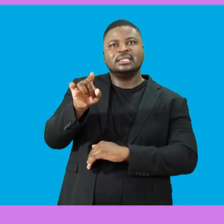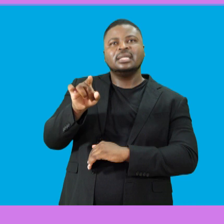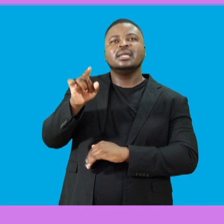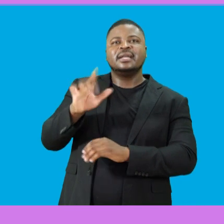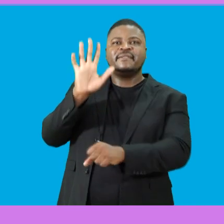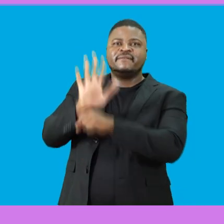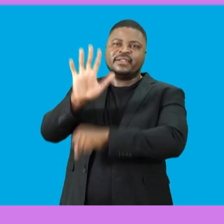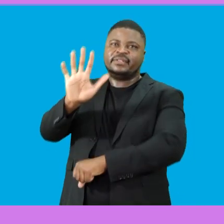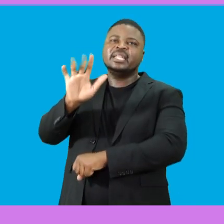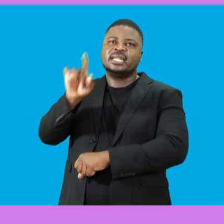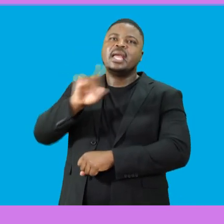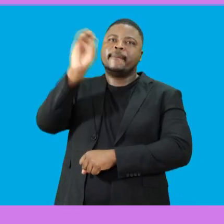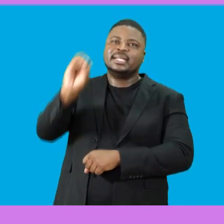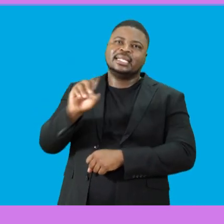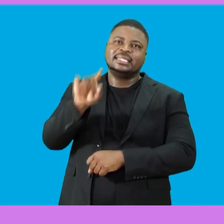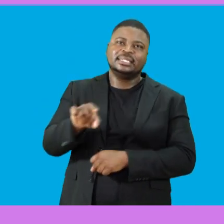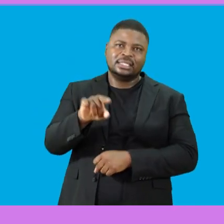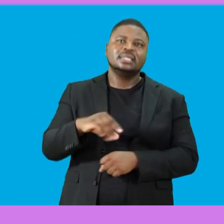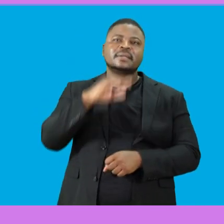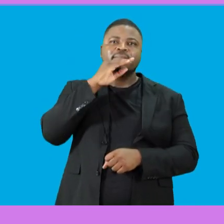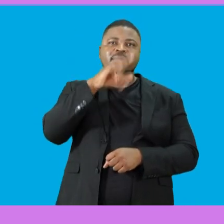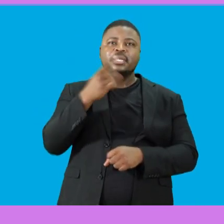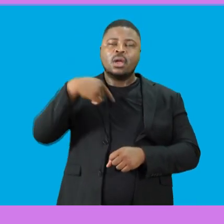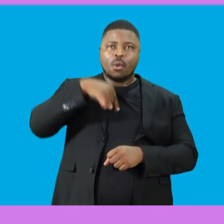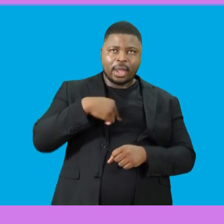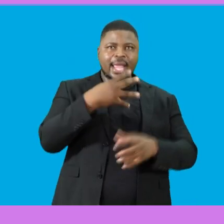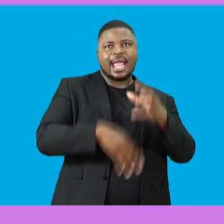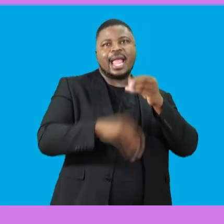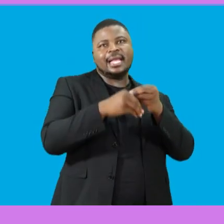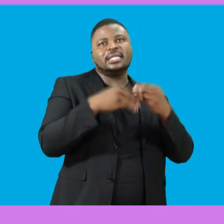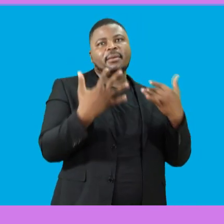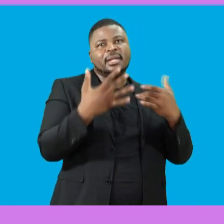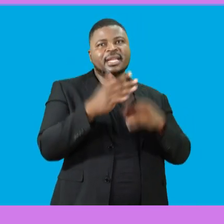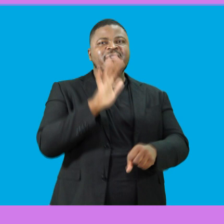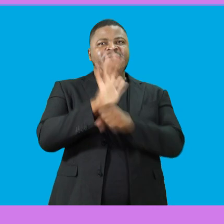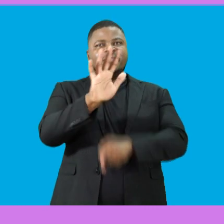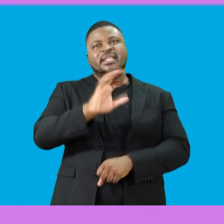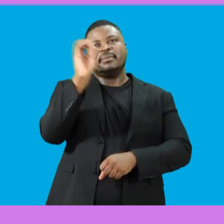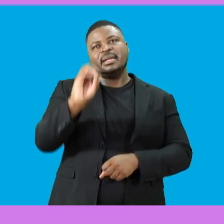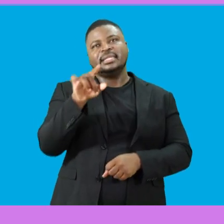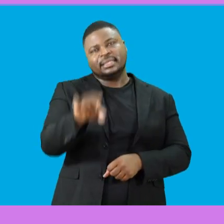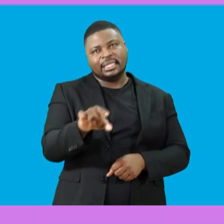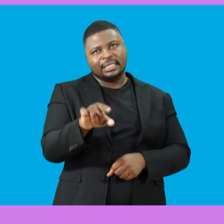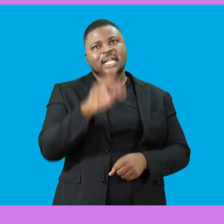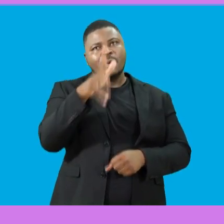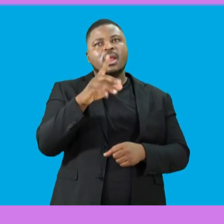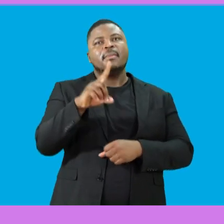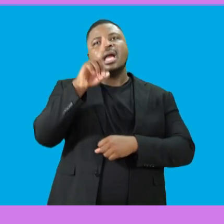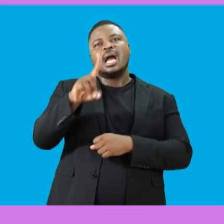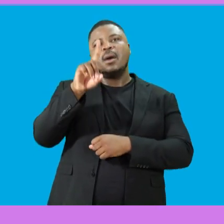people that are there, they're already 100%. But if we are increasing them, it means we are adding an extra 15%. So which